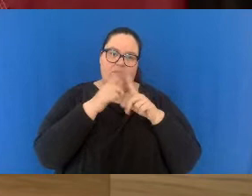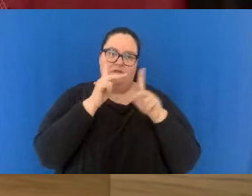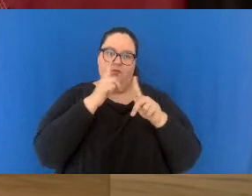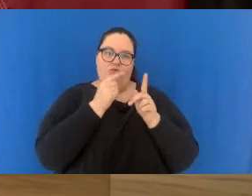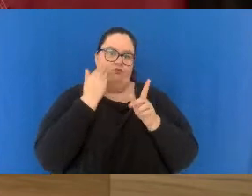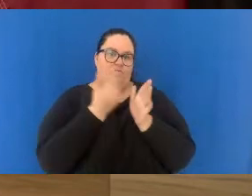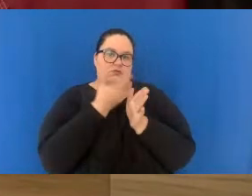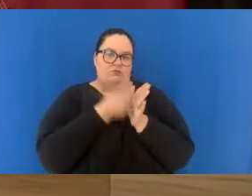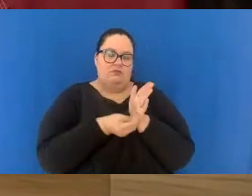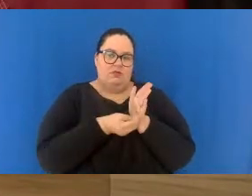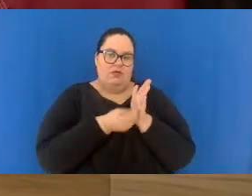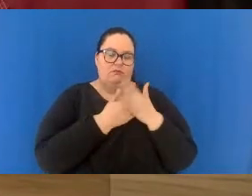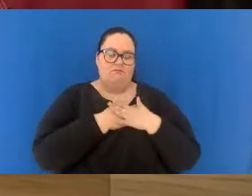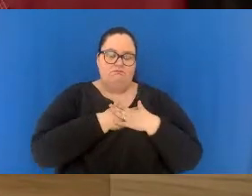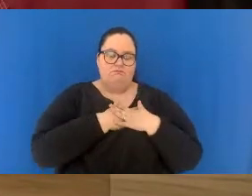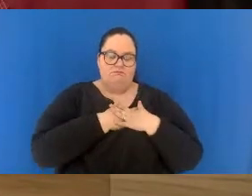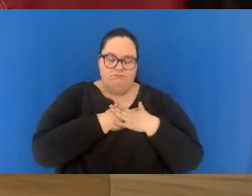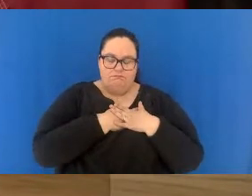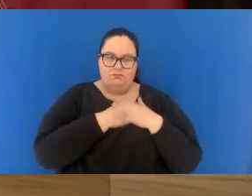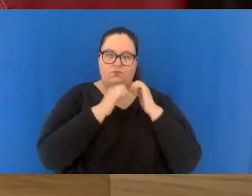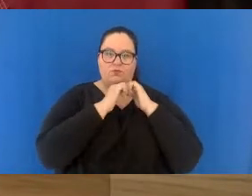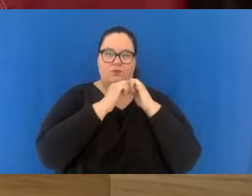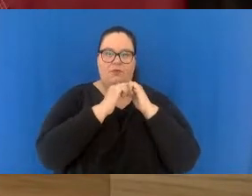in their loss and deep sorrow.